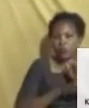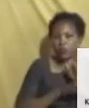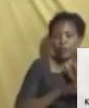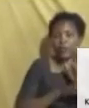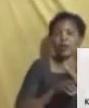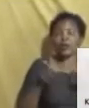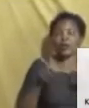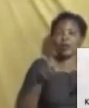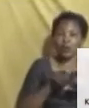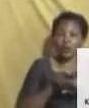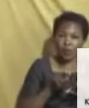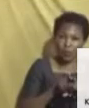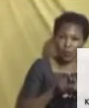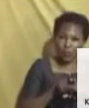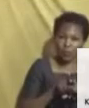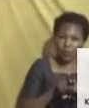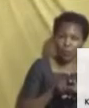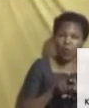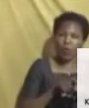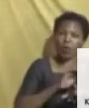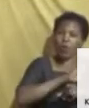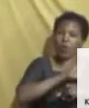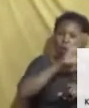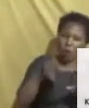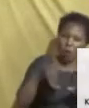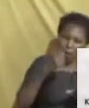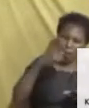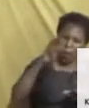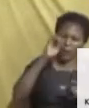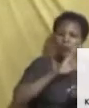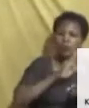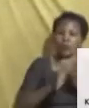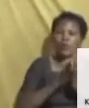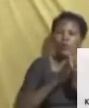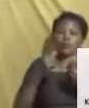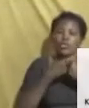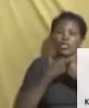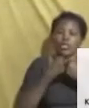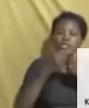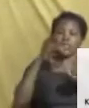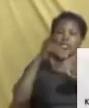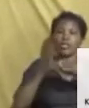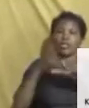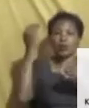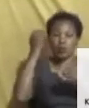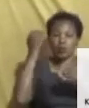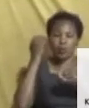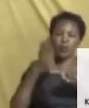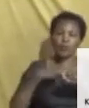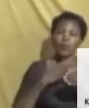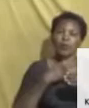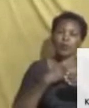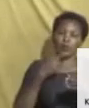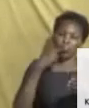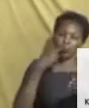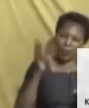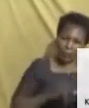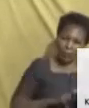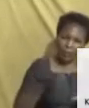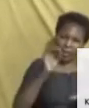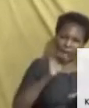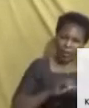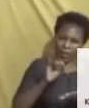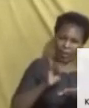And they all passed without challenge in court. I will repeat the same thing I said here before the Court of